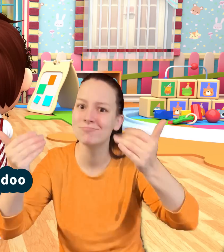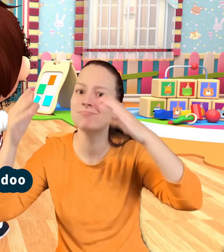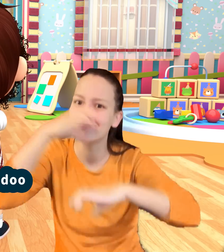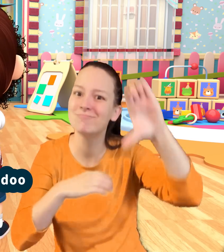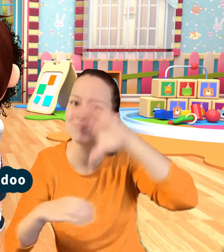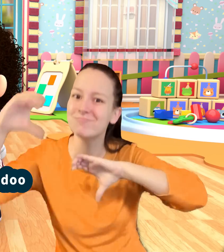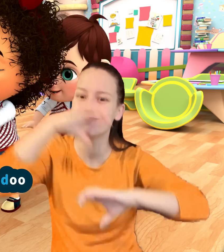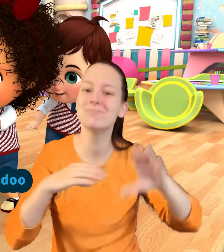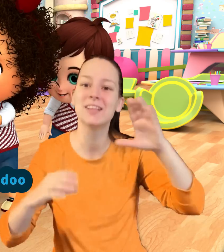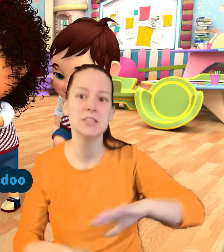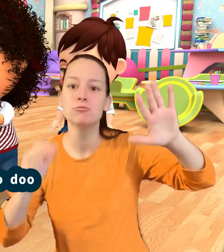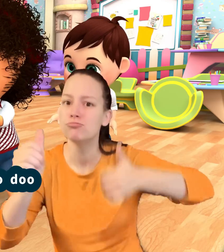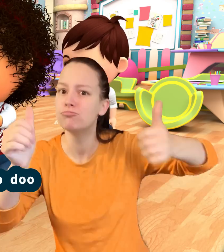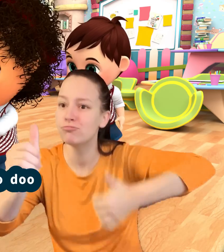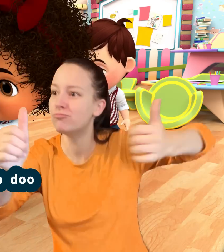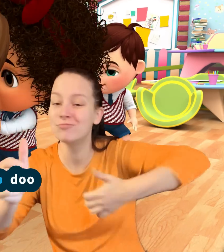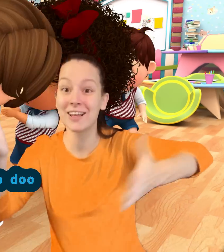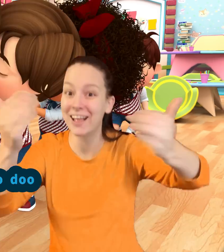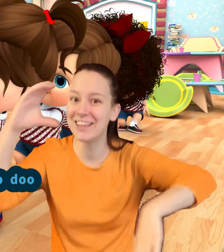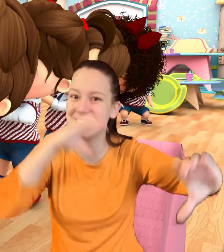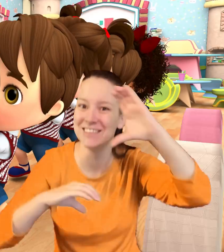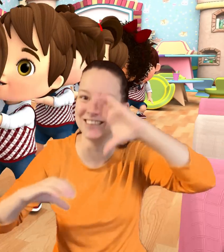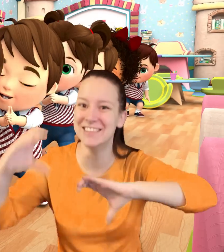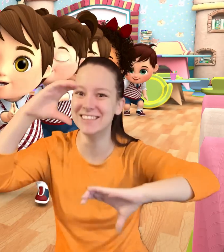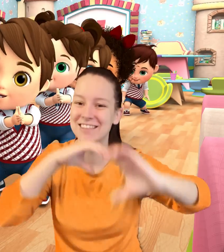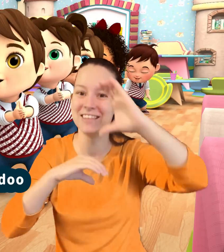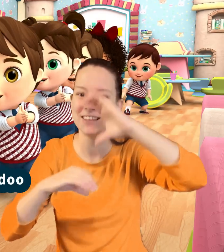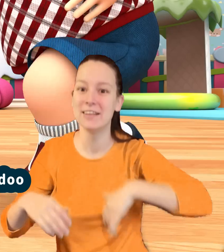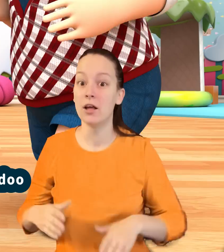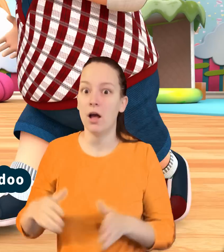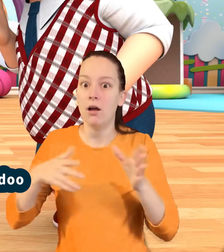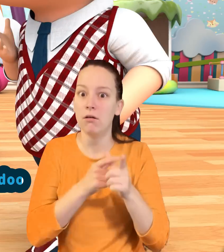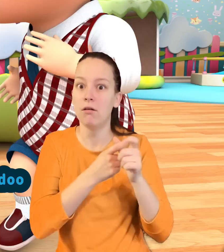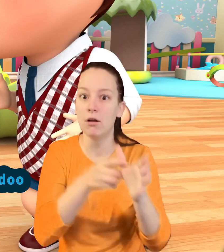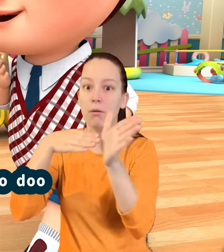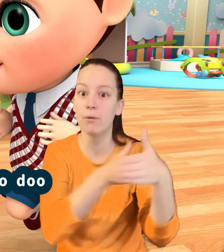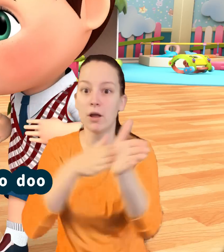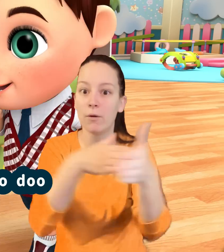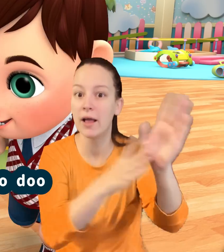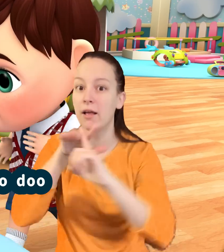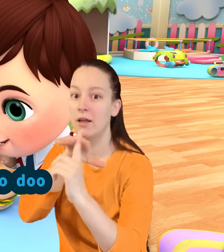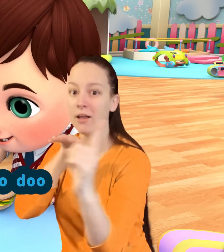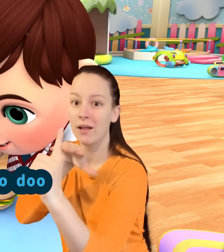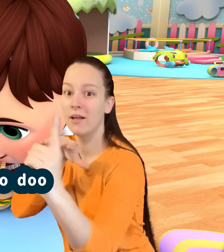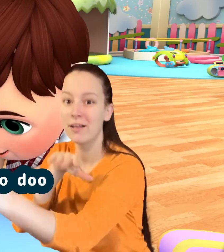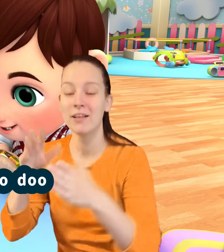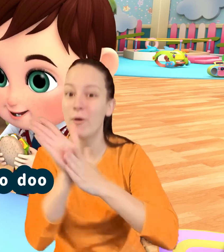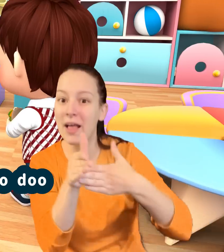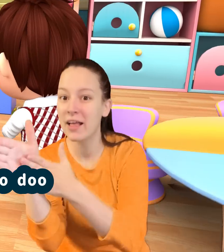do do do let's go H do do let's go hunt do do do do let's go hunt run away run